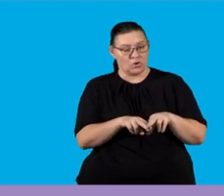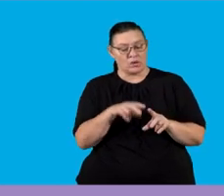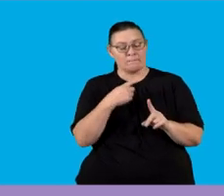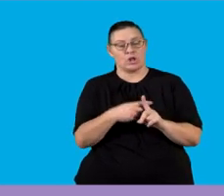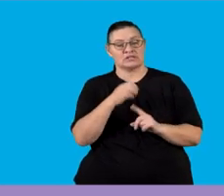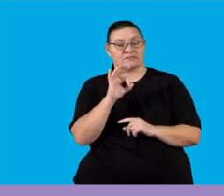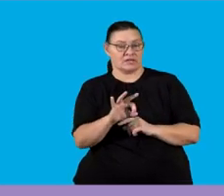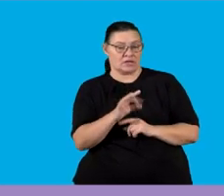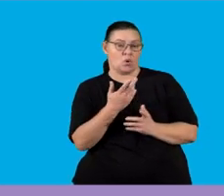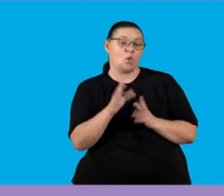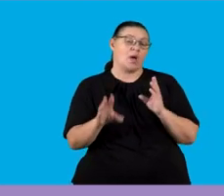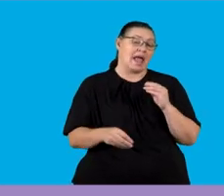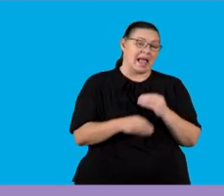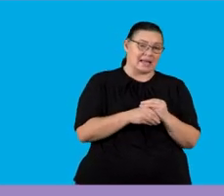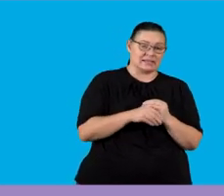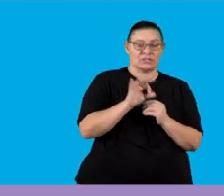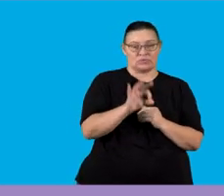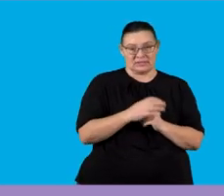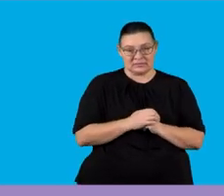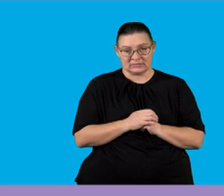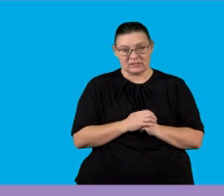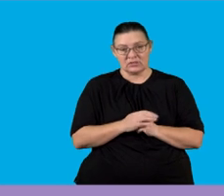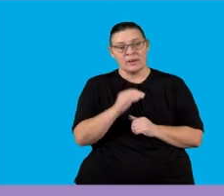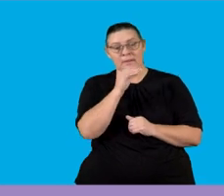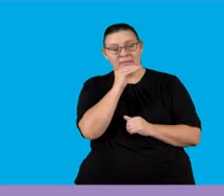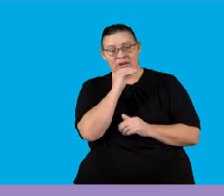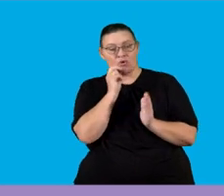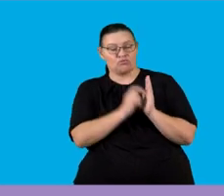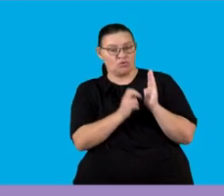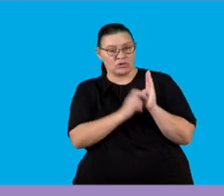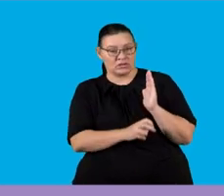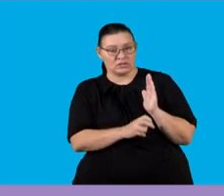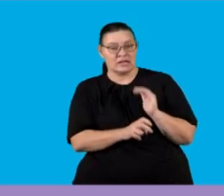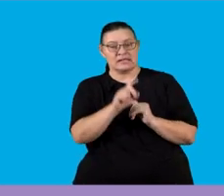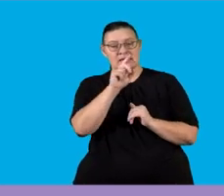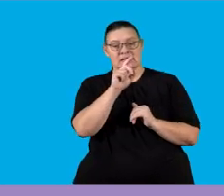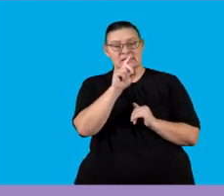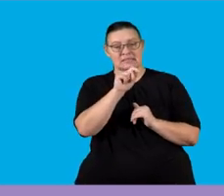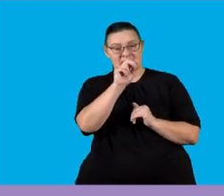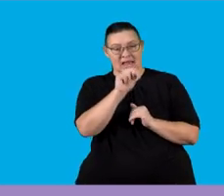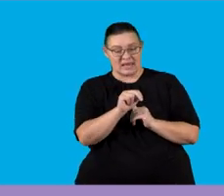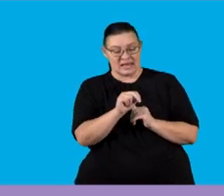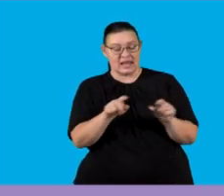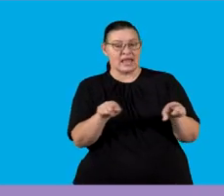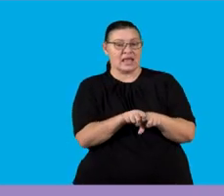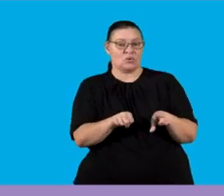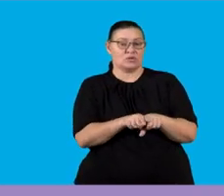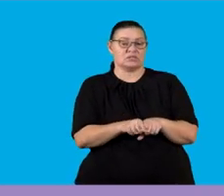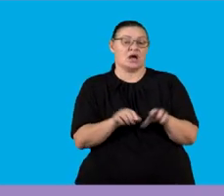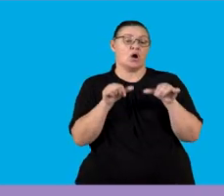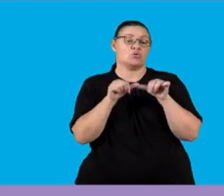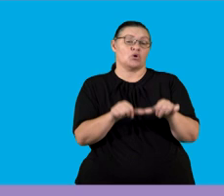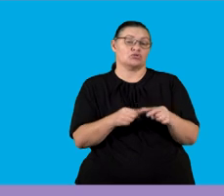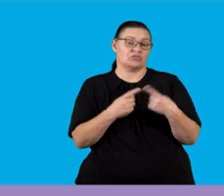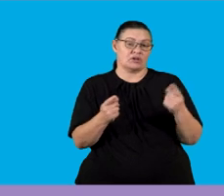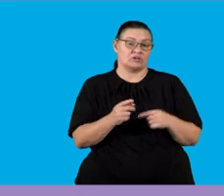our constant difference multiplied by our term number. And from there, we are going to